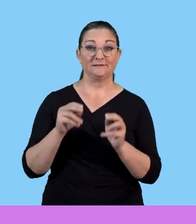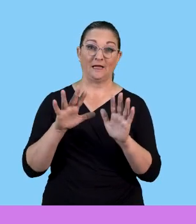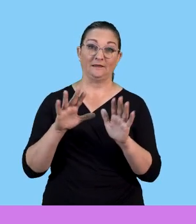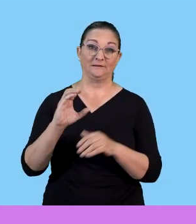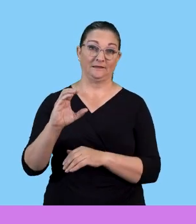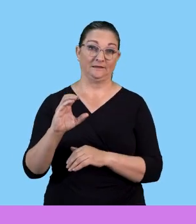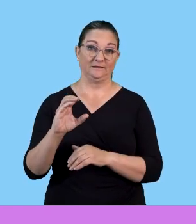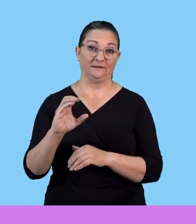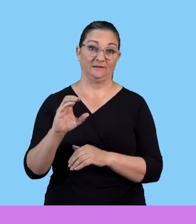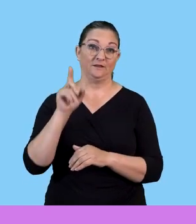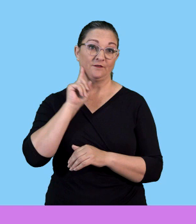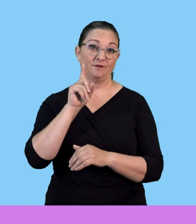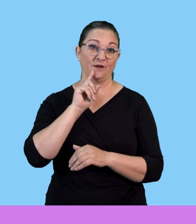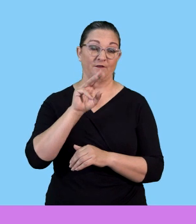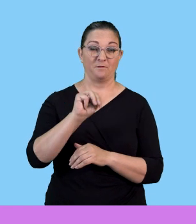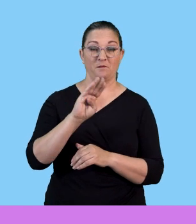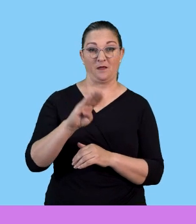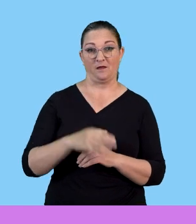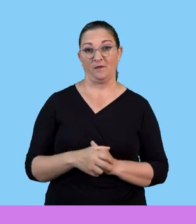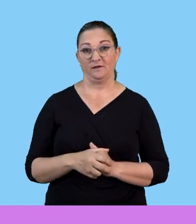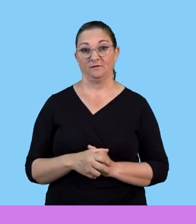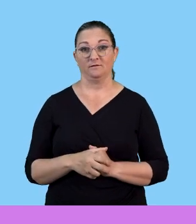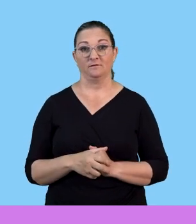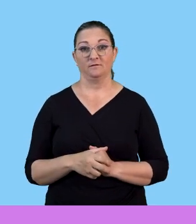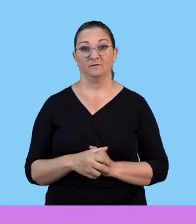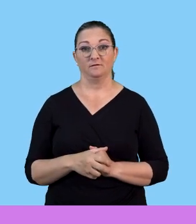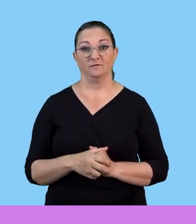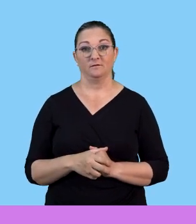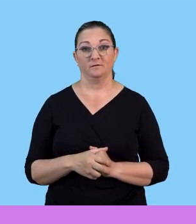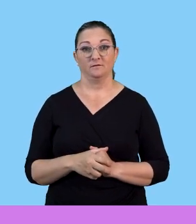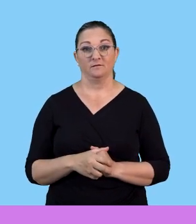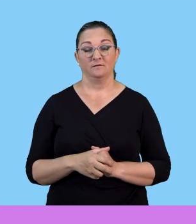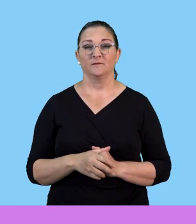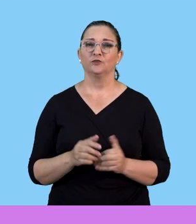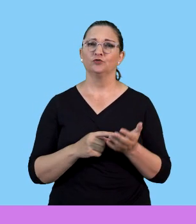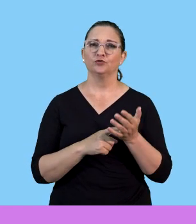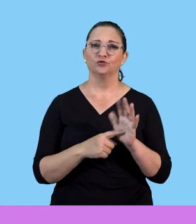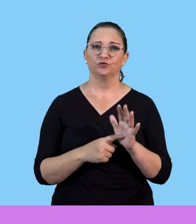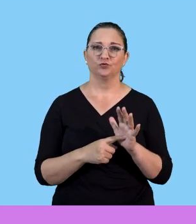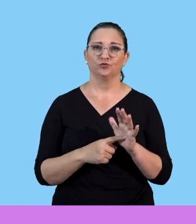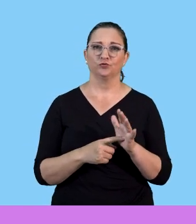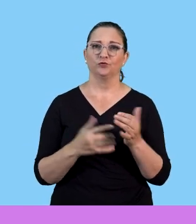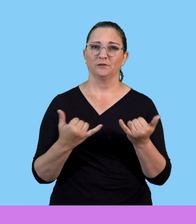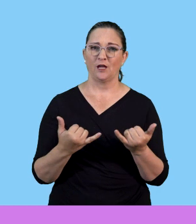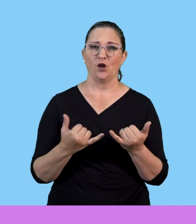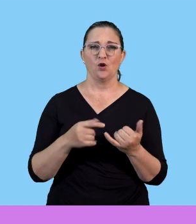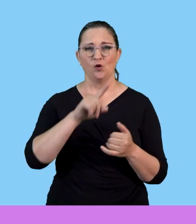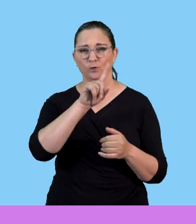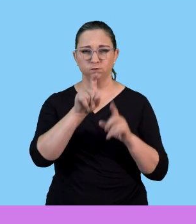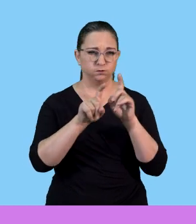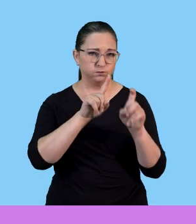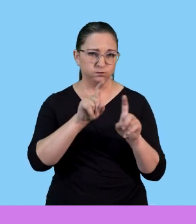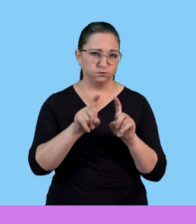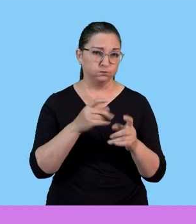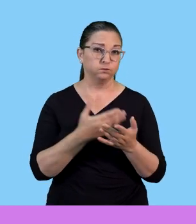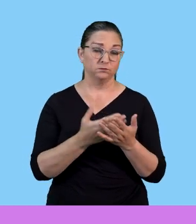rounded to 10 cents per megabyte. And that just shows you that there is